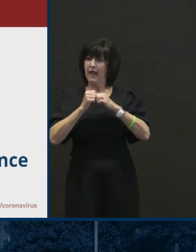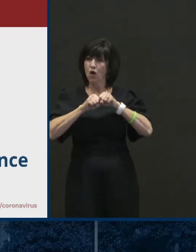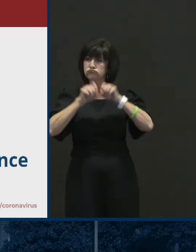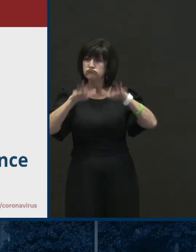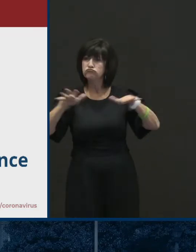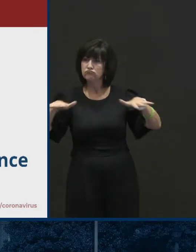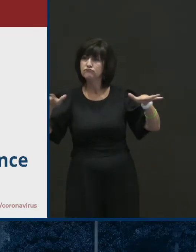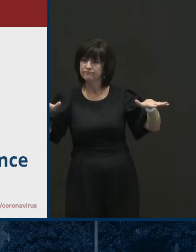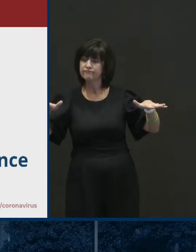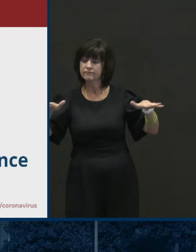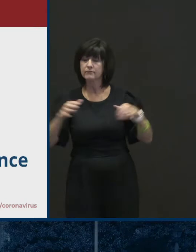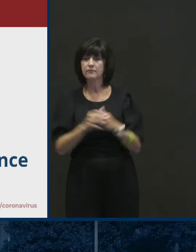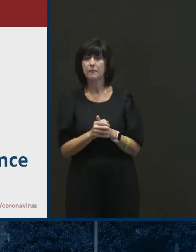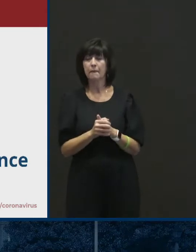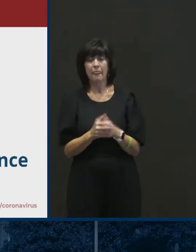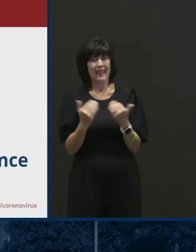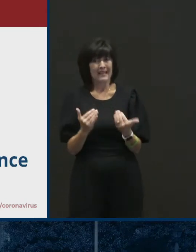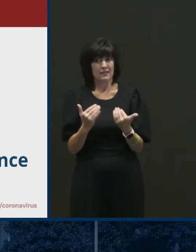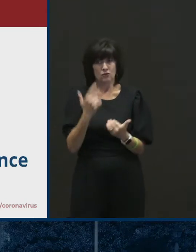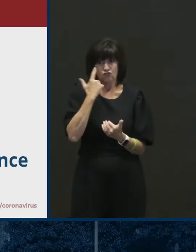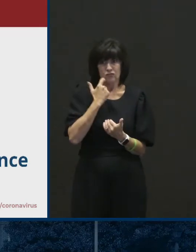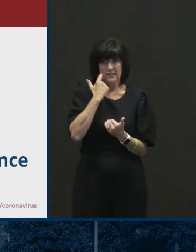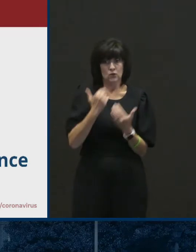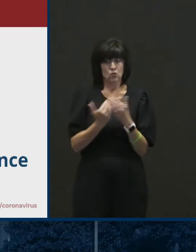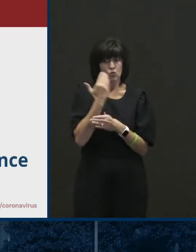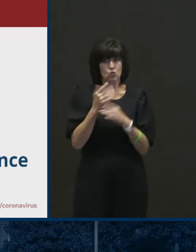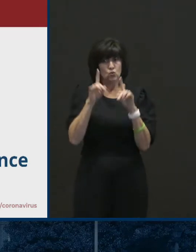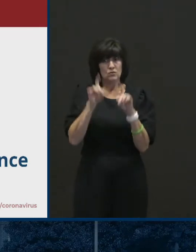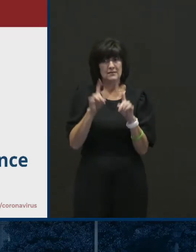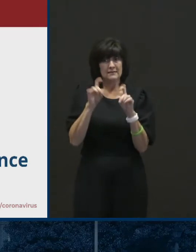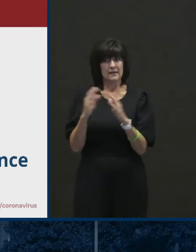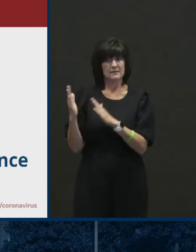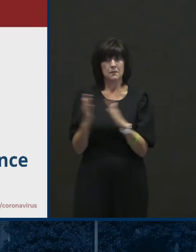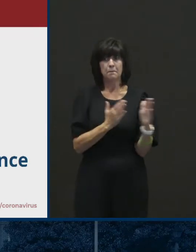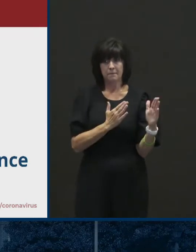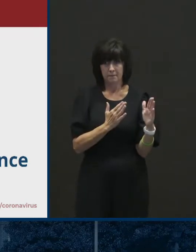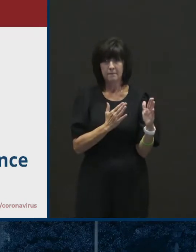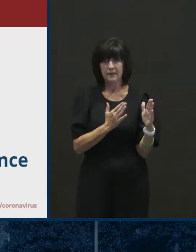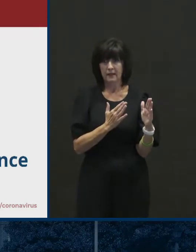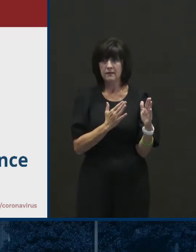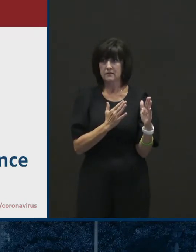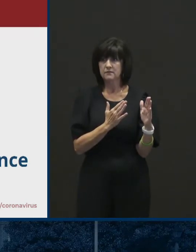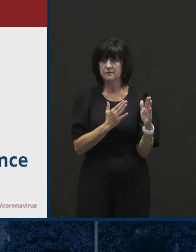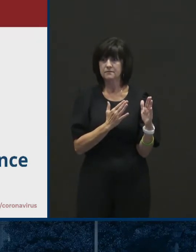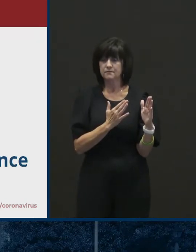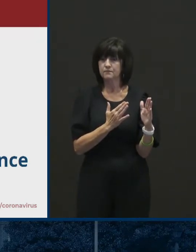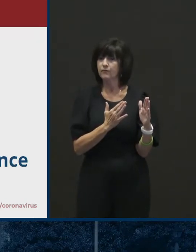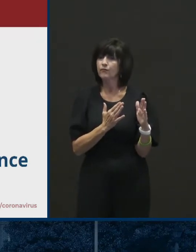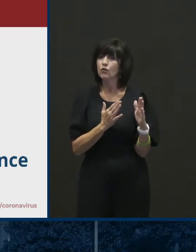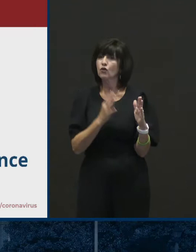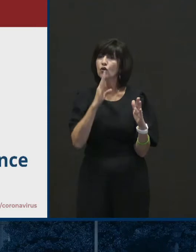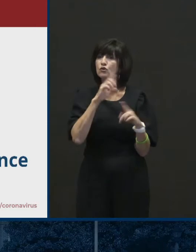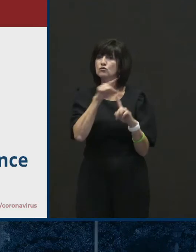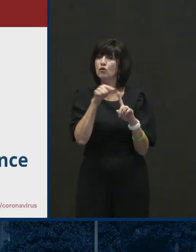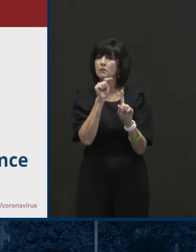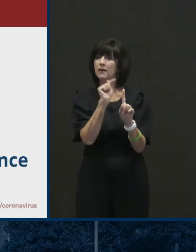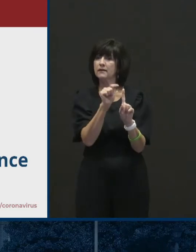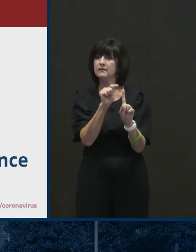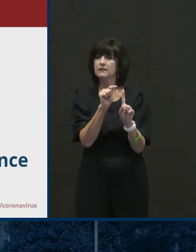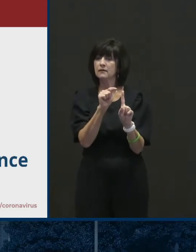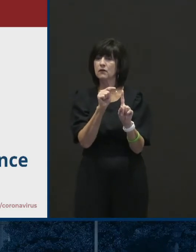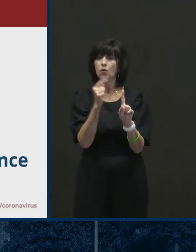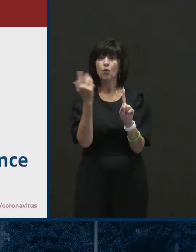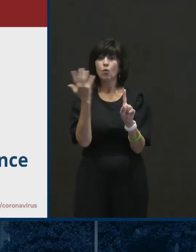you've been hearing about a bit has been about really increasing